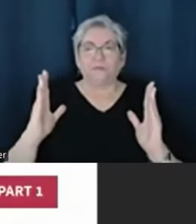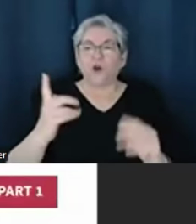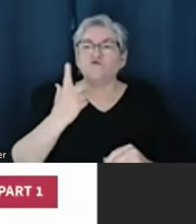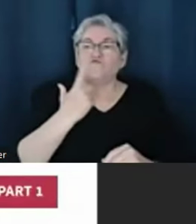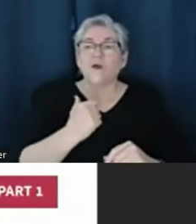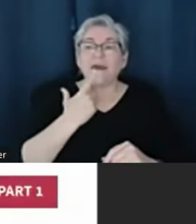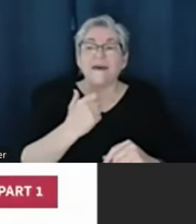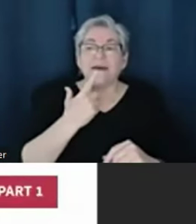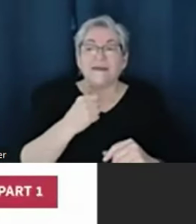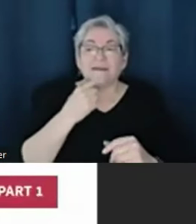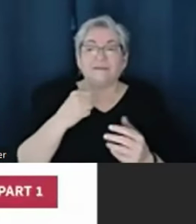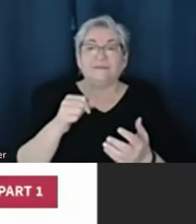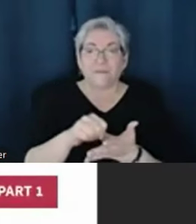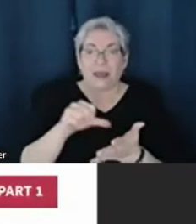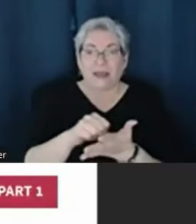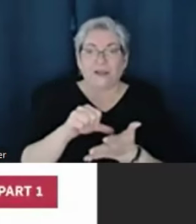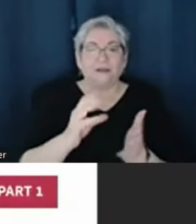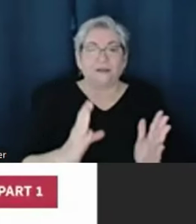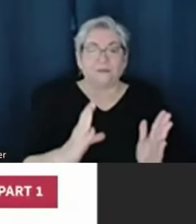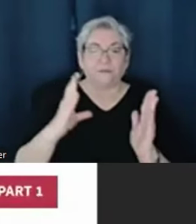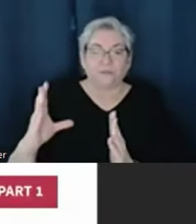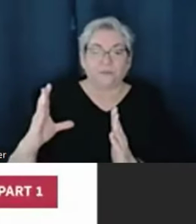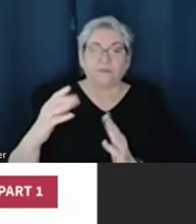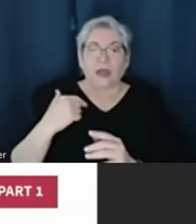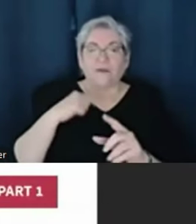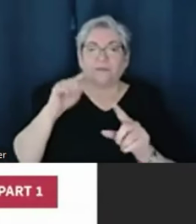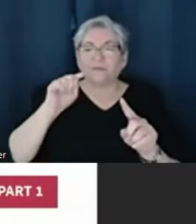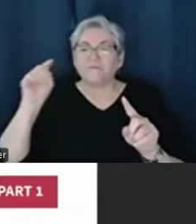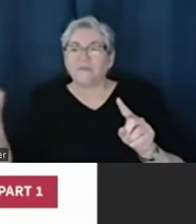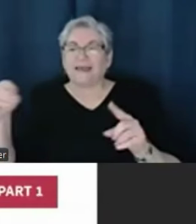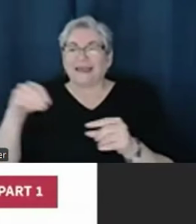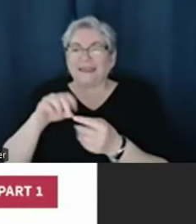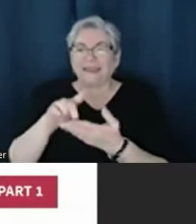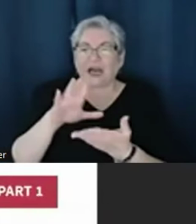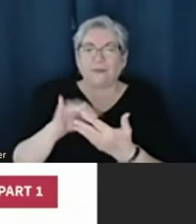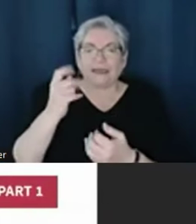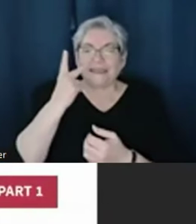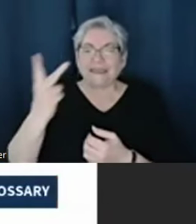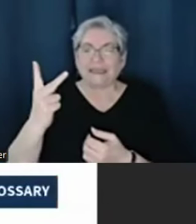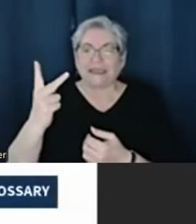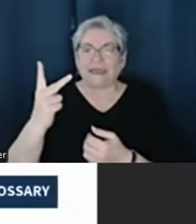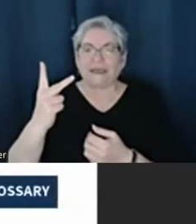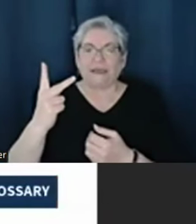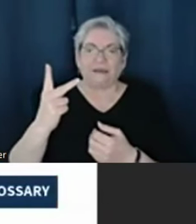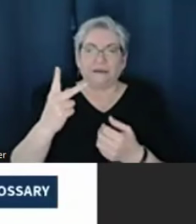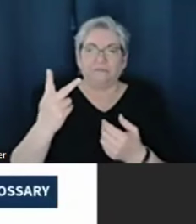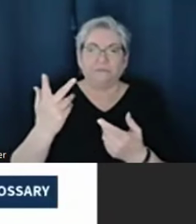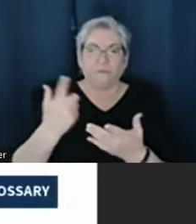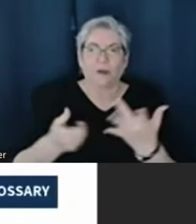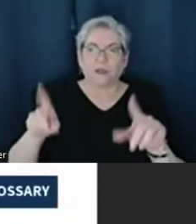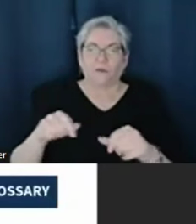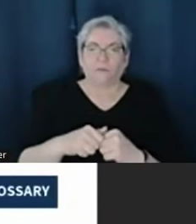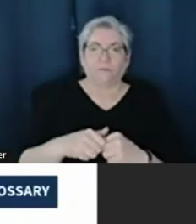also have those in the footers and other places around the document so you can see what's going on. In the glossary,